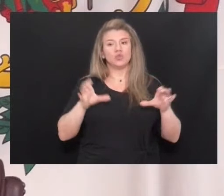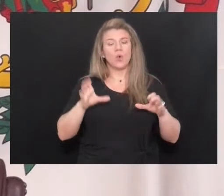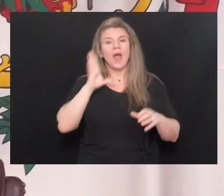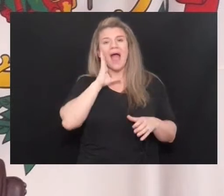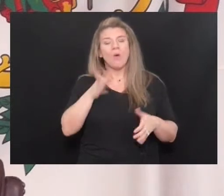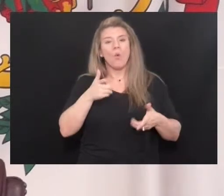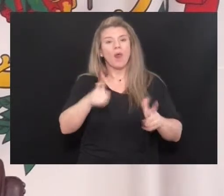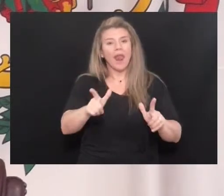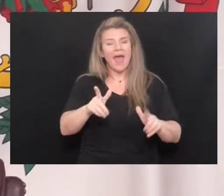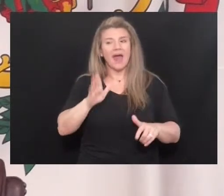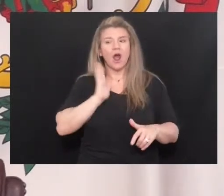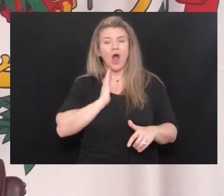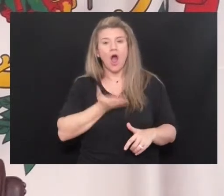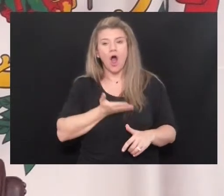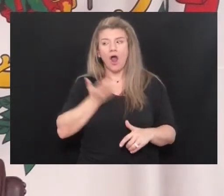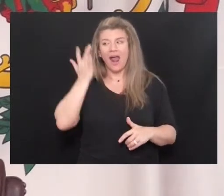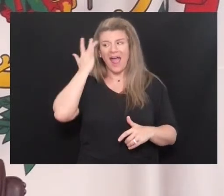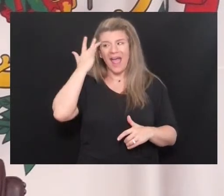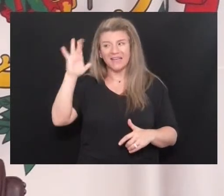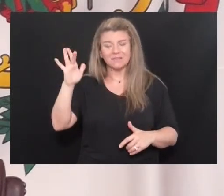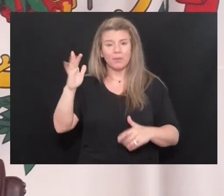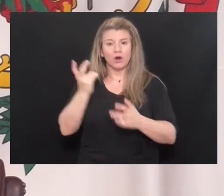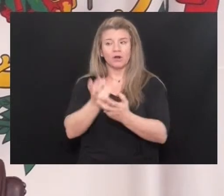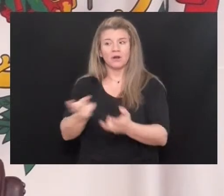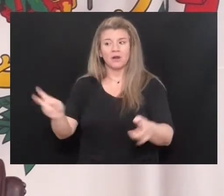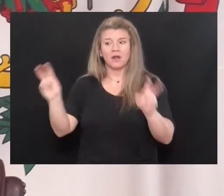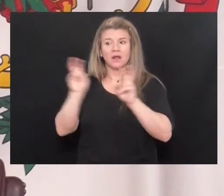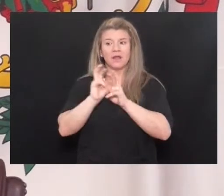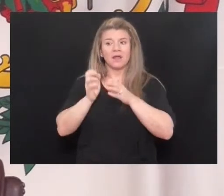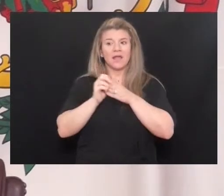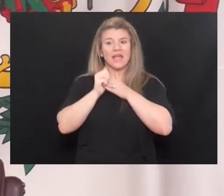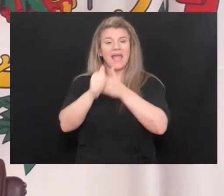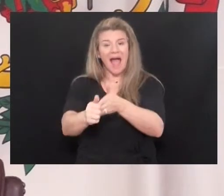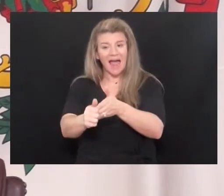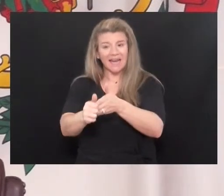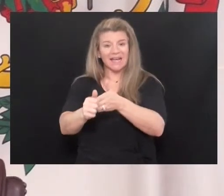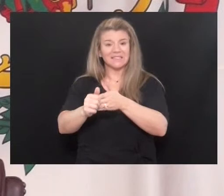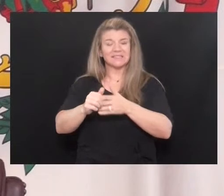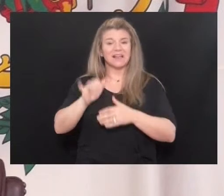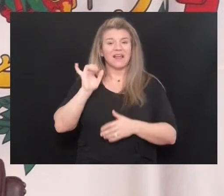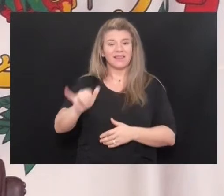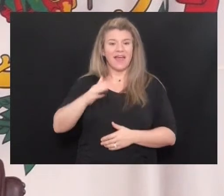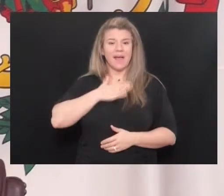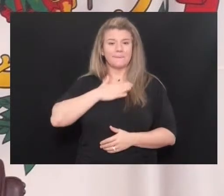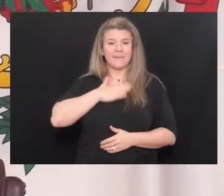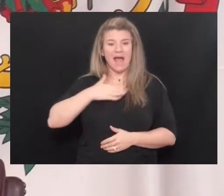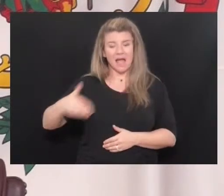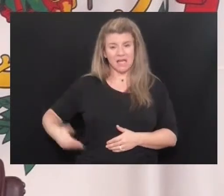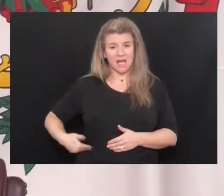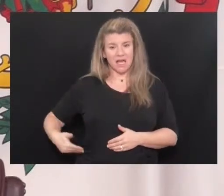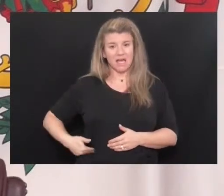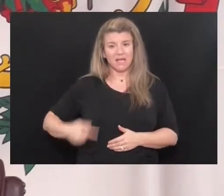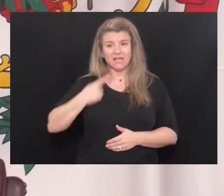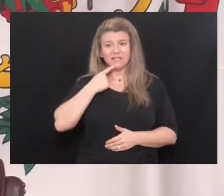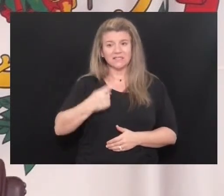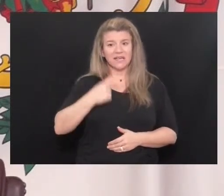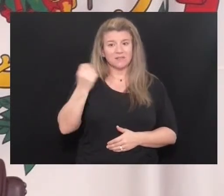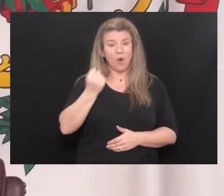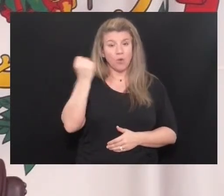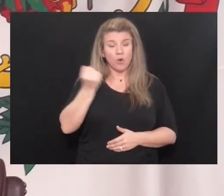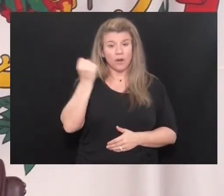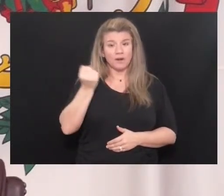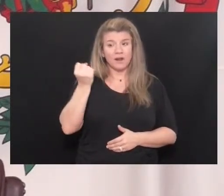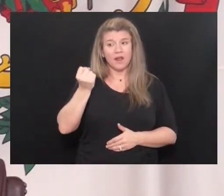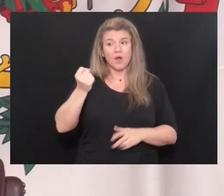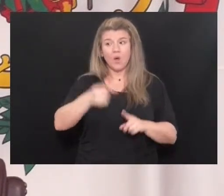our experts guide us to the point that my gut then says, hold on, everybody, full stop,